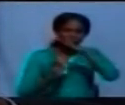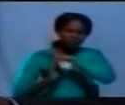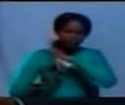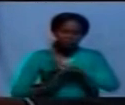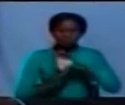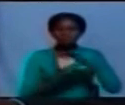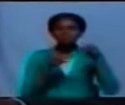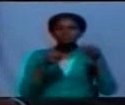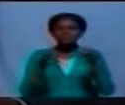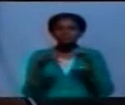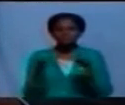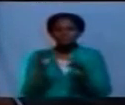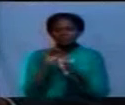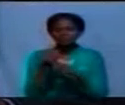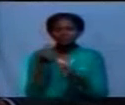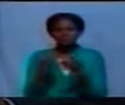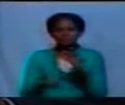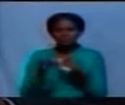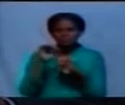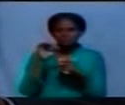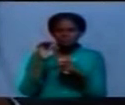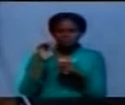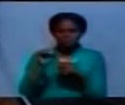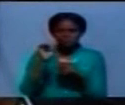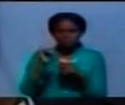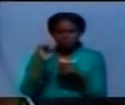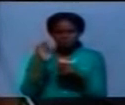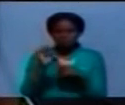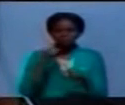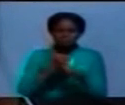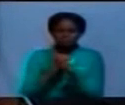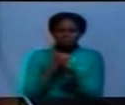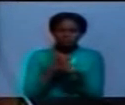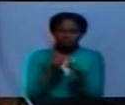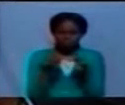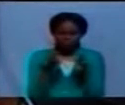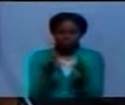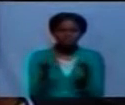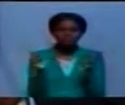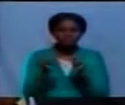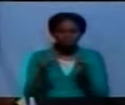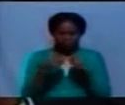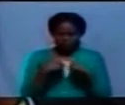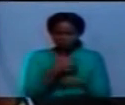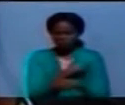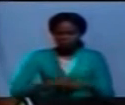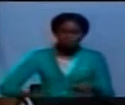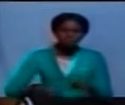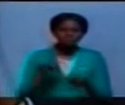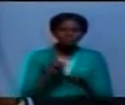open market window, or OLF, created a scenario where there was serious